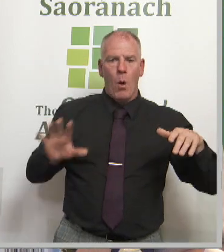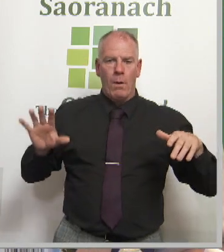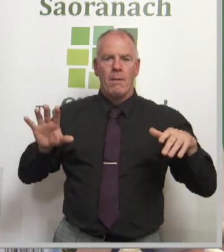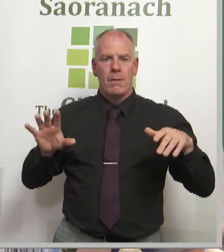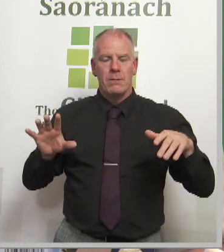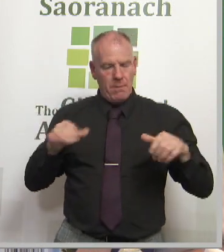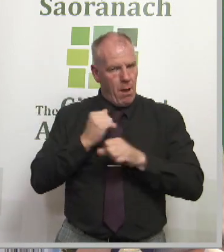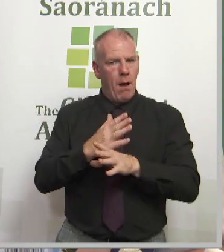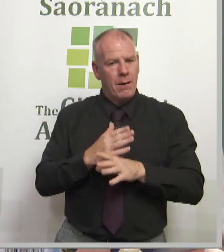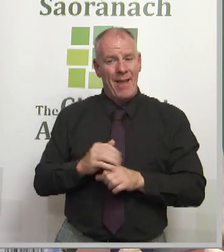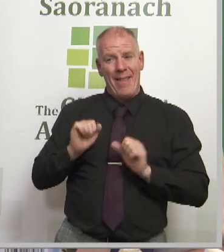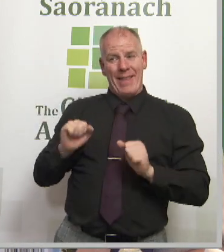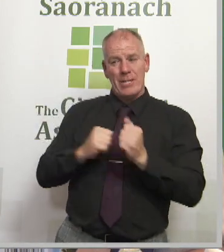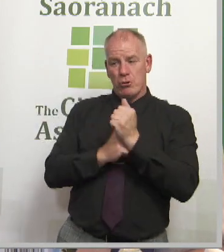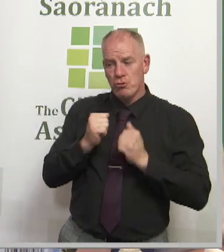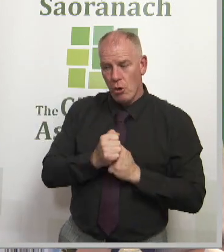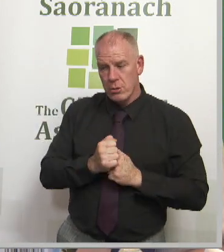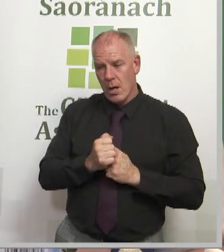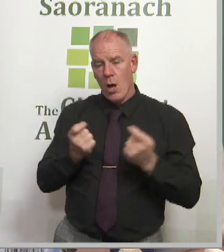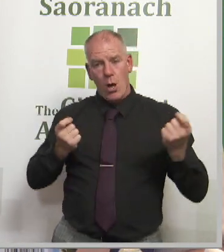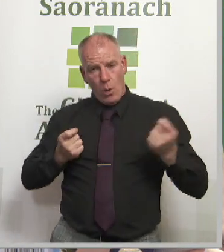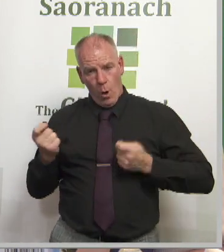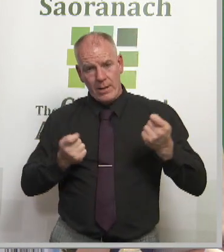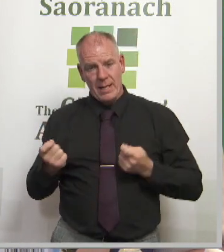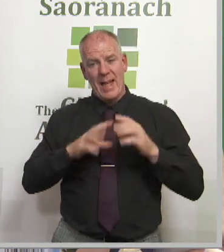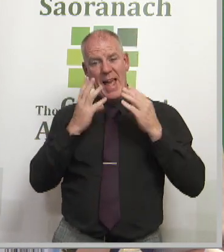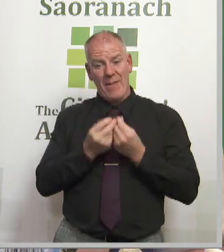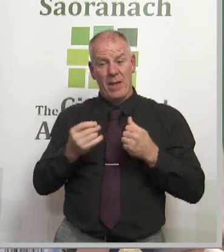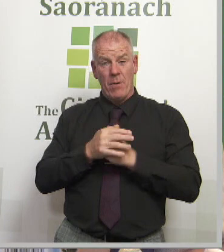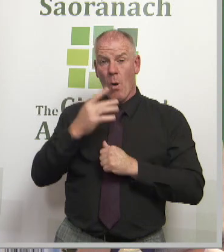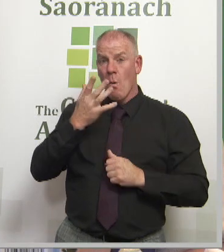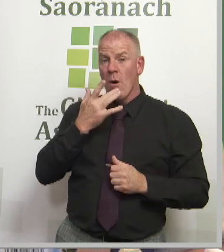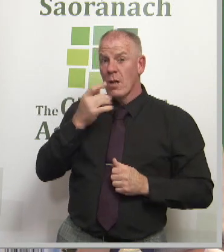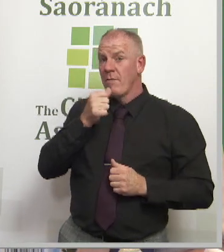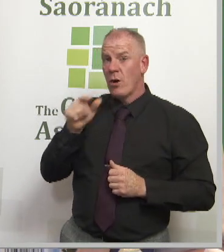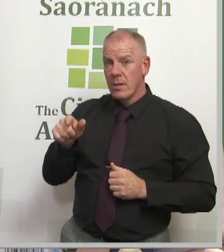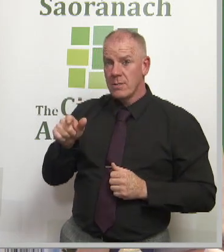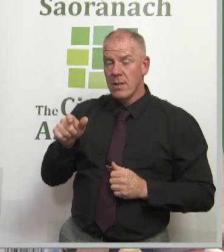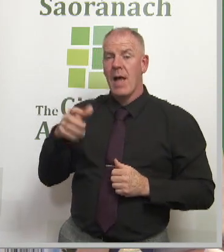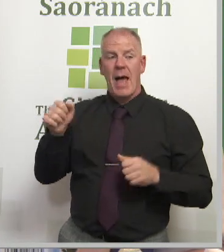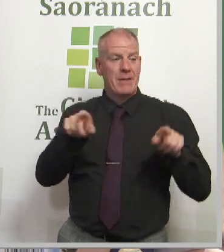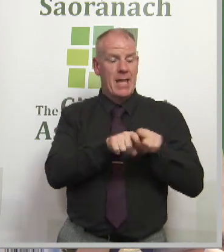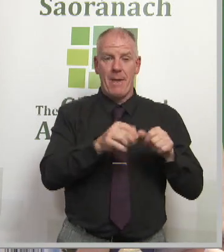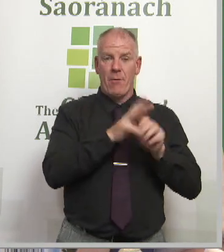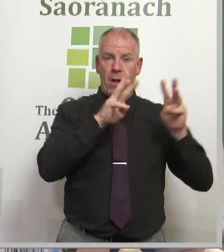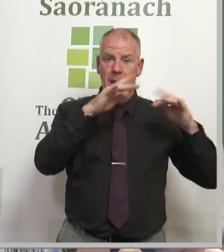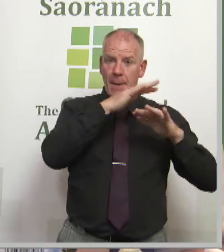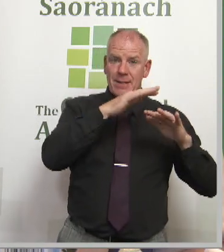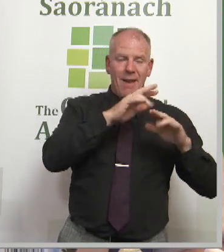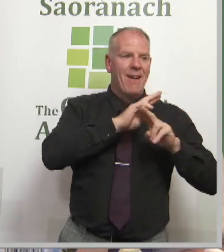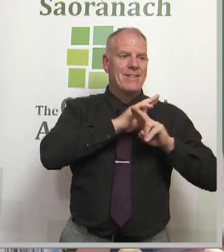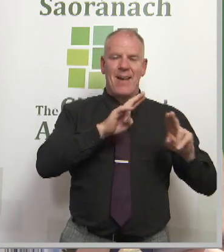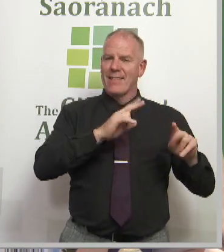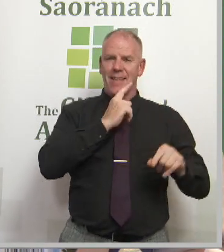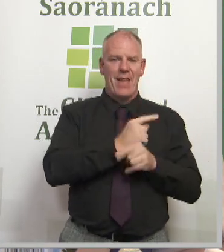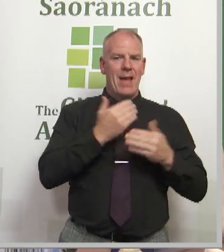locally. That kind of structure, coordinating structures for water, there's something similar happening on climate, are not there